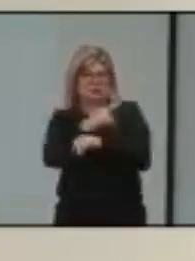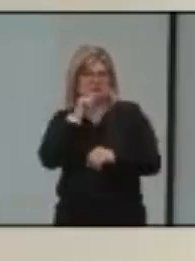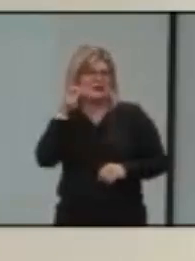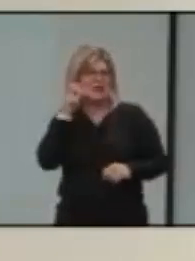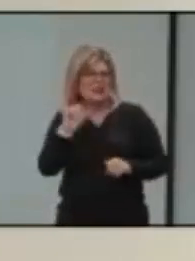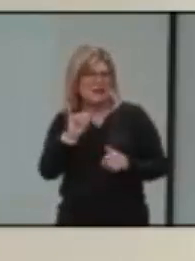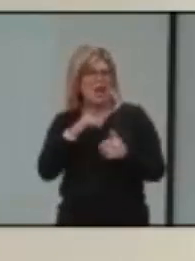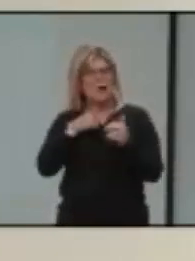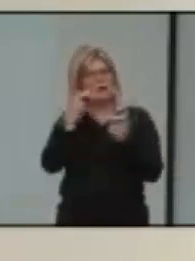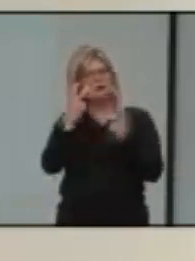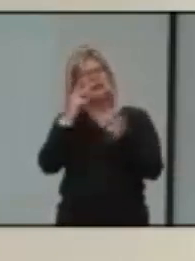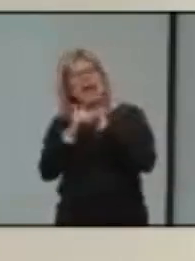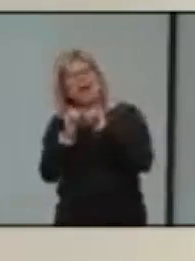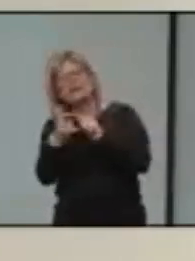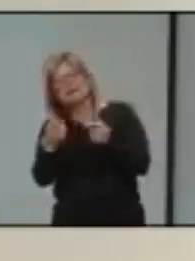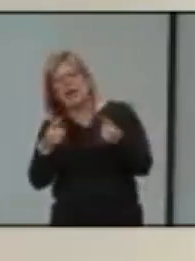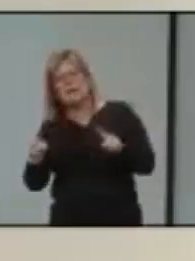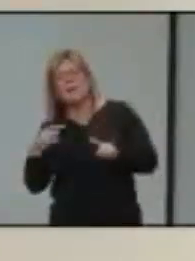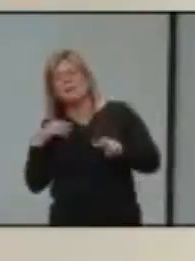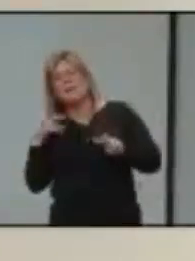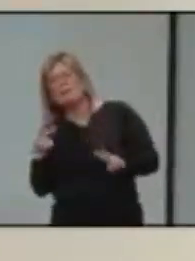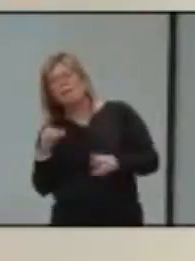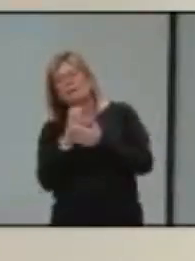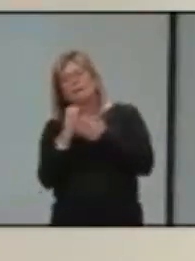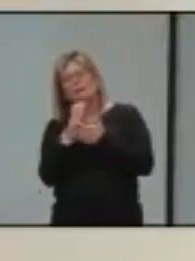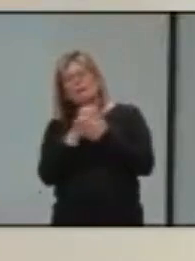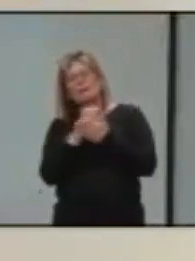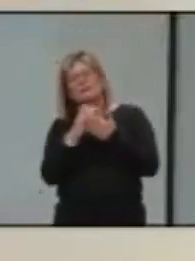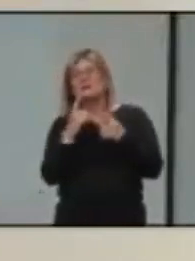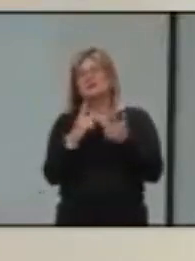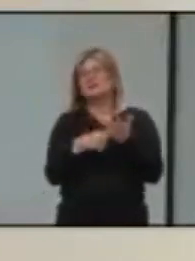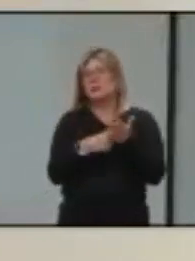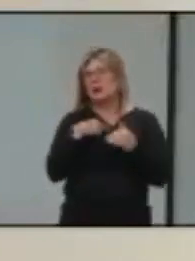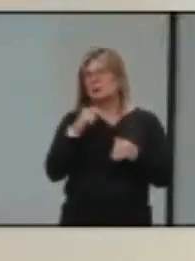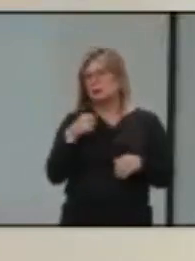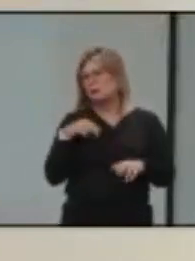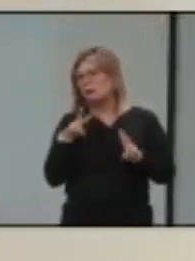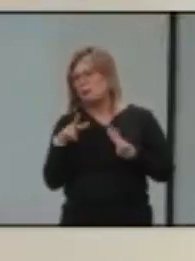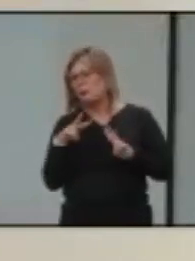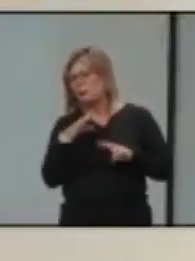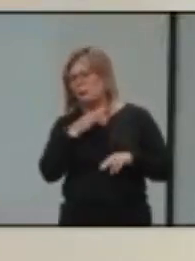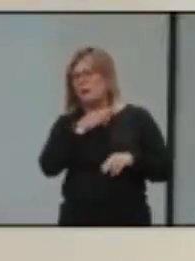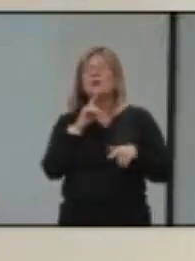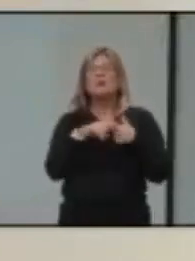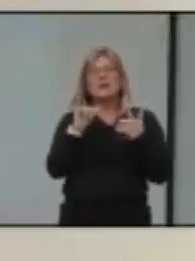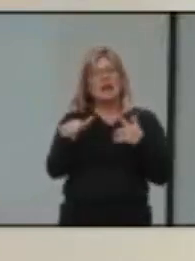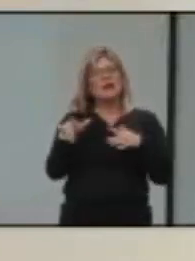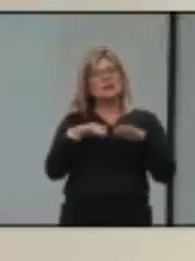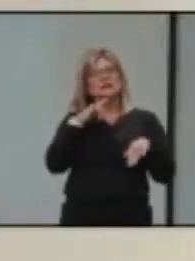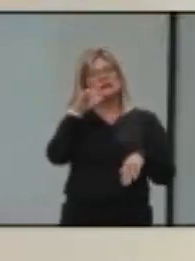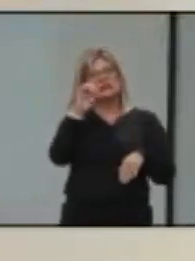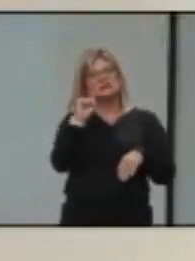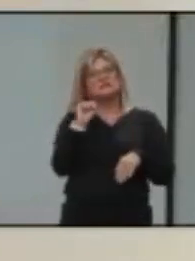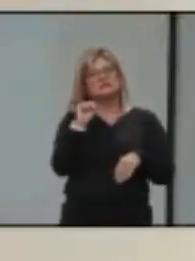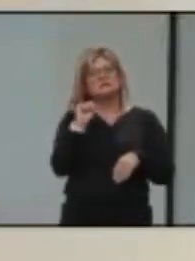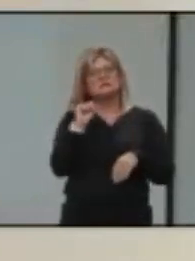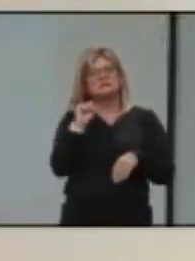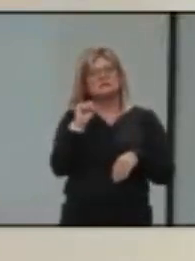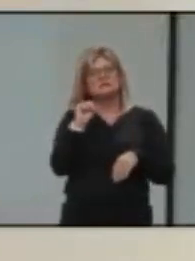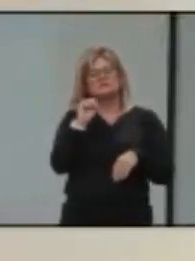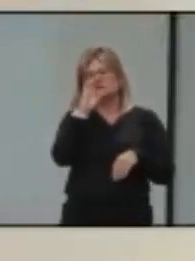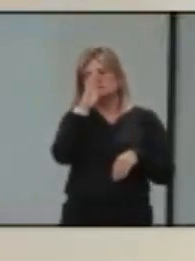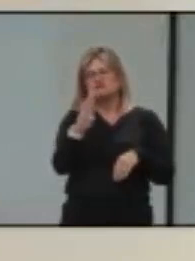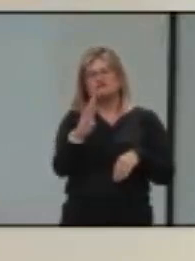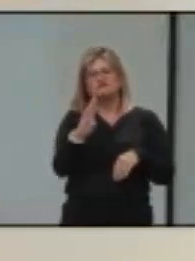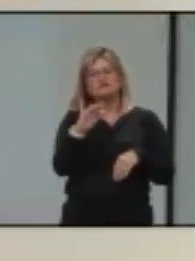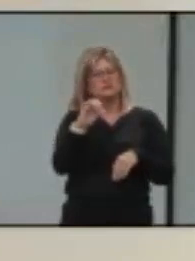fully. But I'm like, let me just see how this plays out. Sometimes I'm just messy at work. So the kid said, yes, like straight